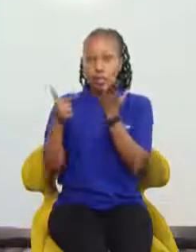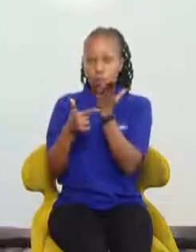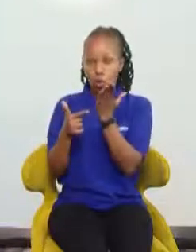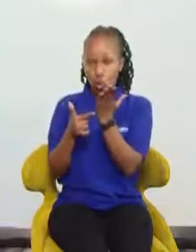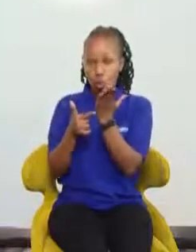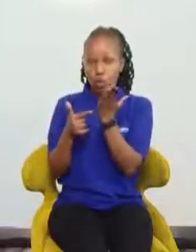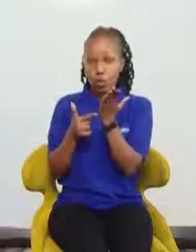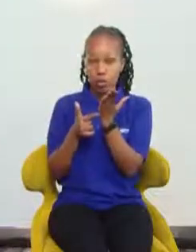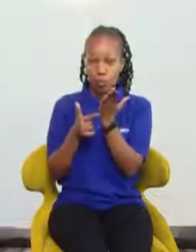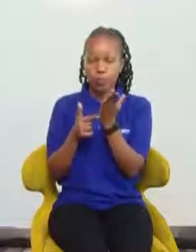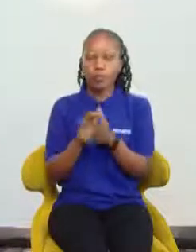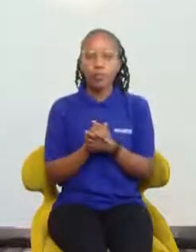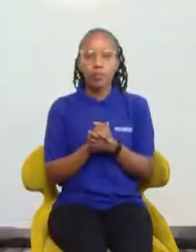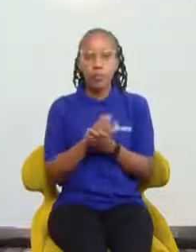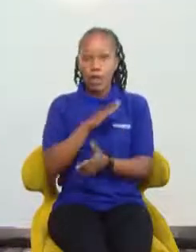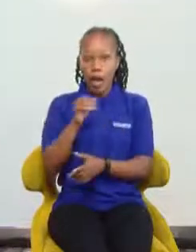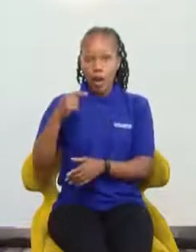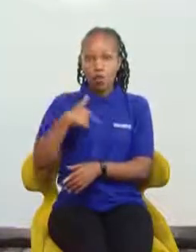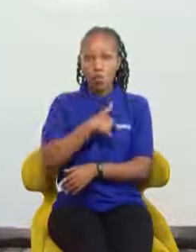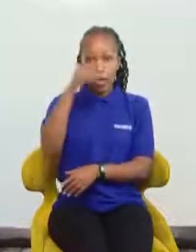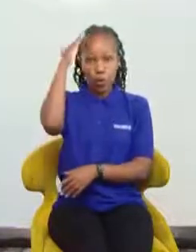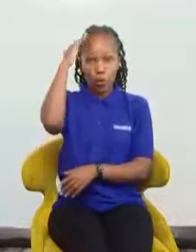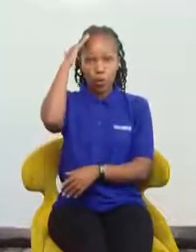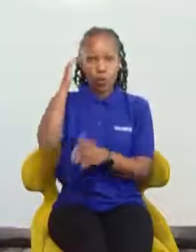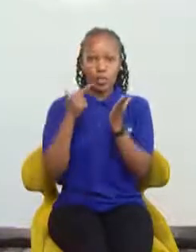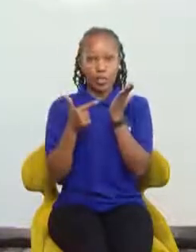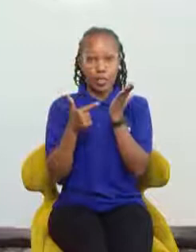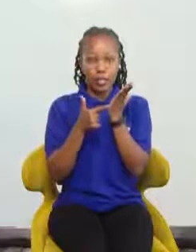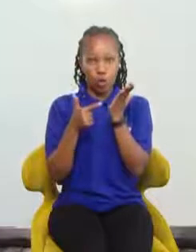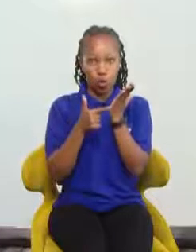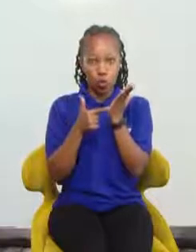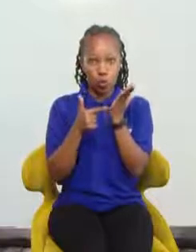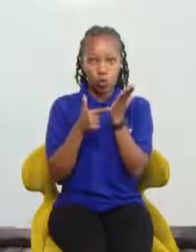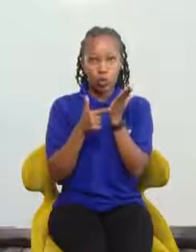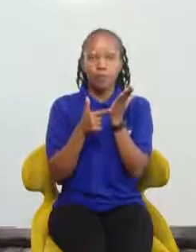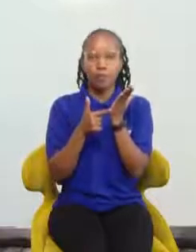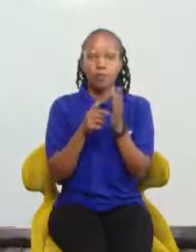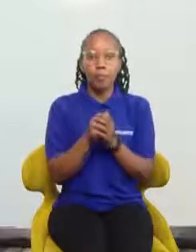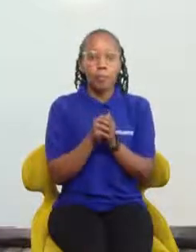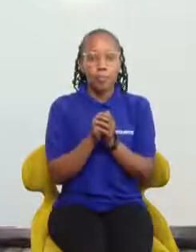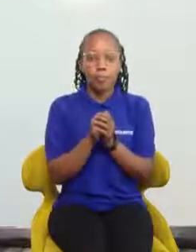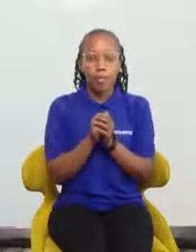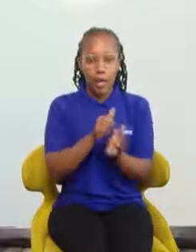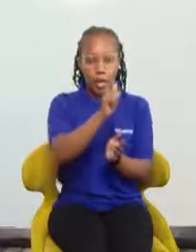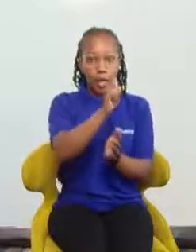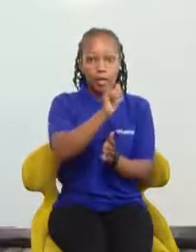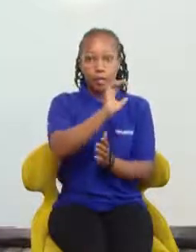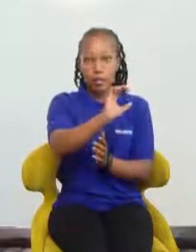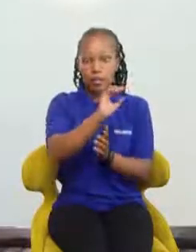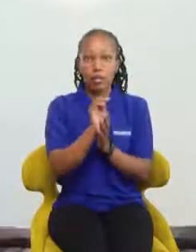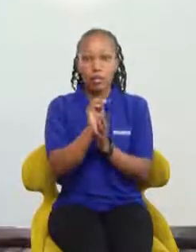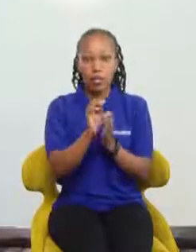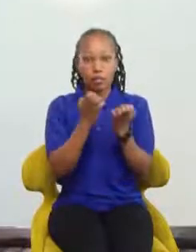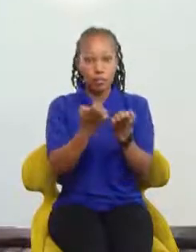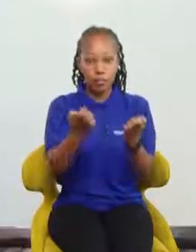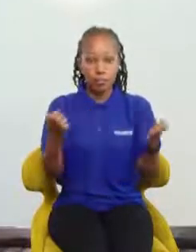frustration around technology. And we know technology can be expensive. We know that AAC devices, prior to some of the apps